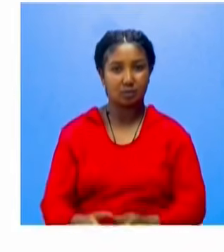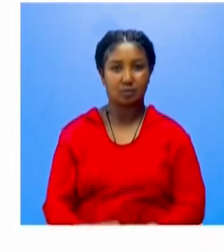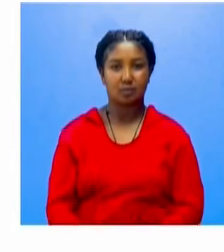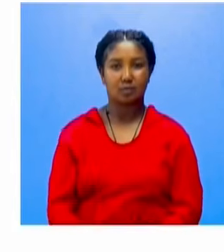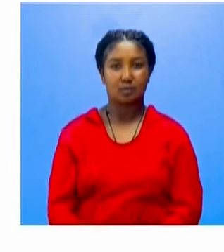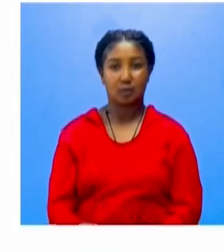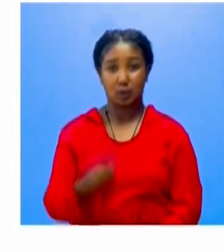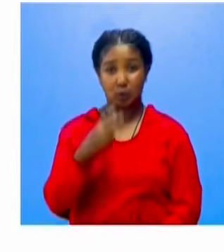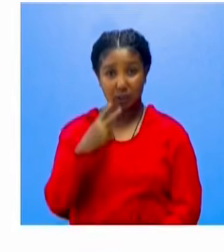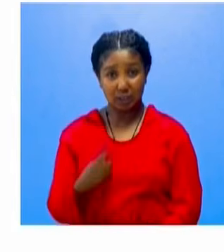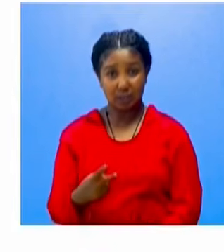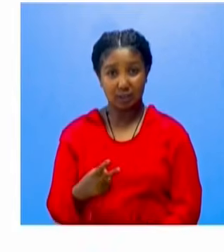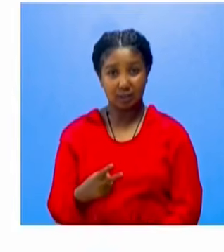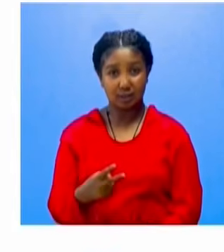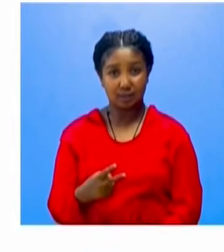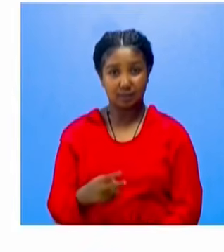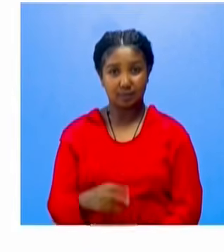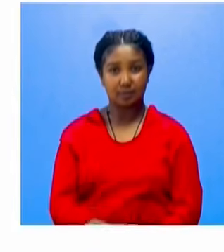You see?